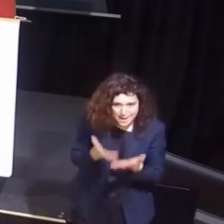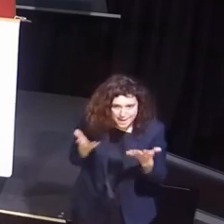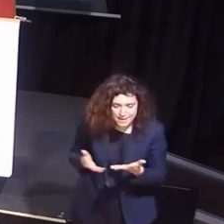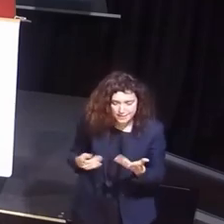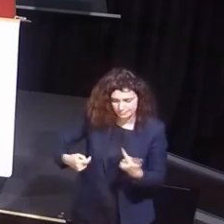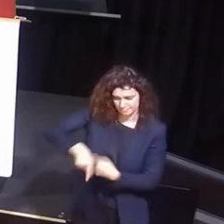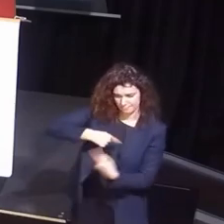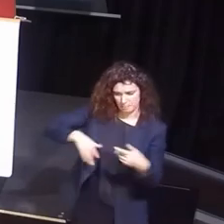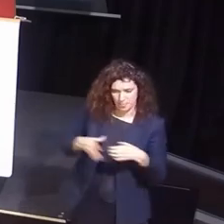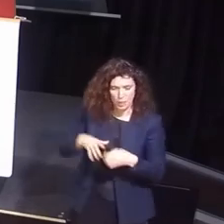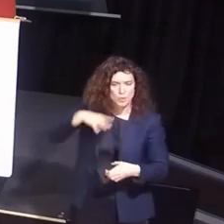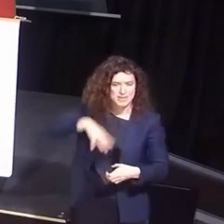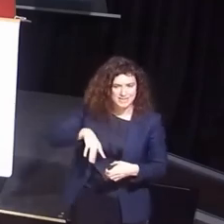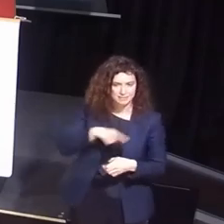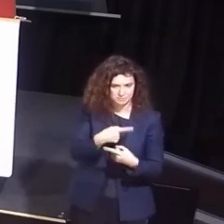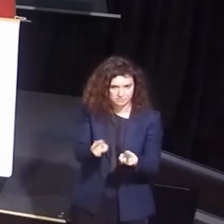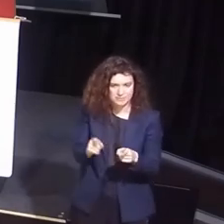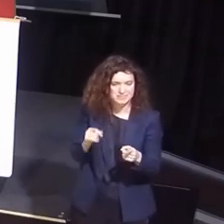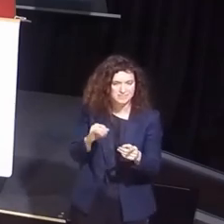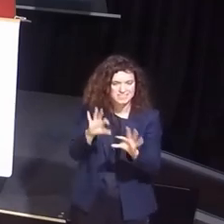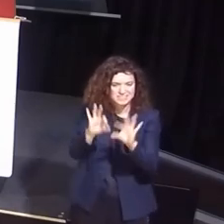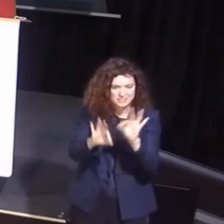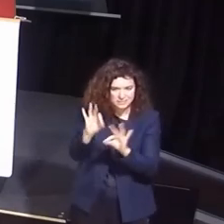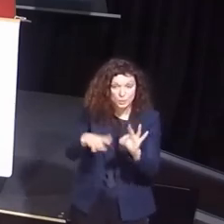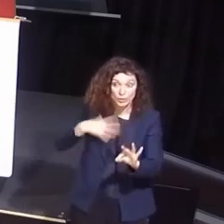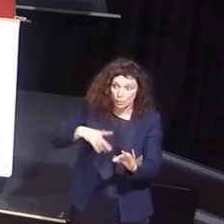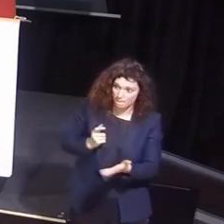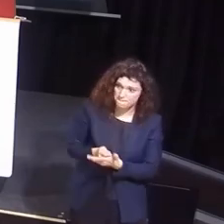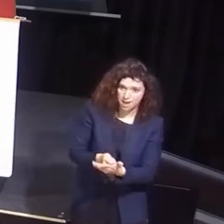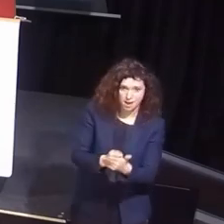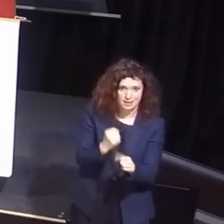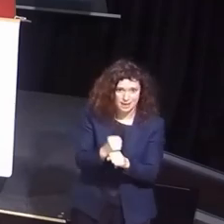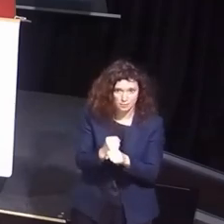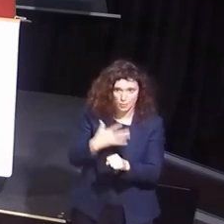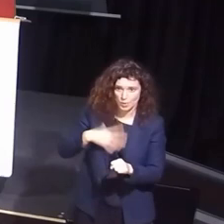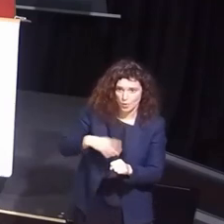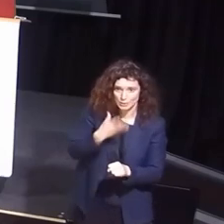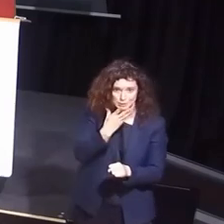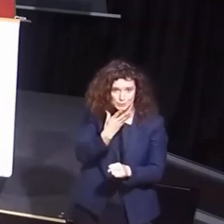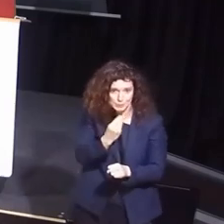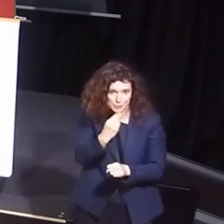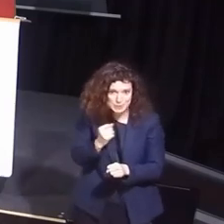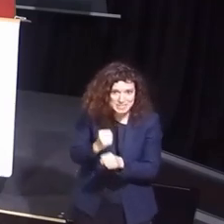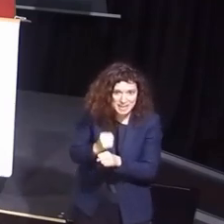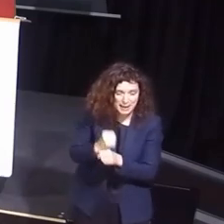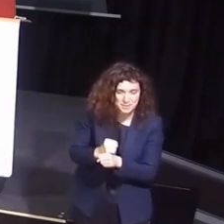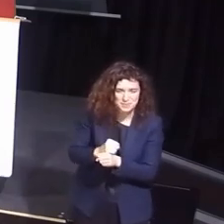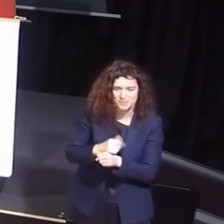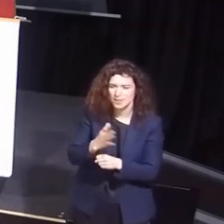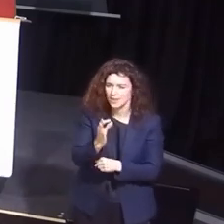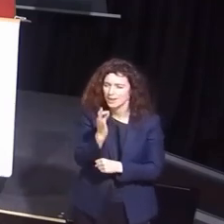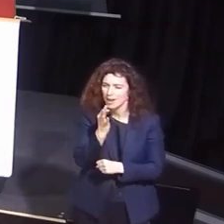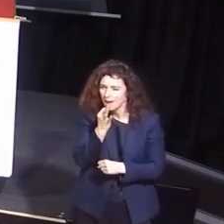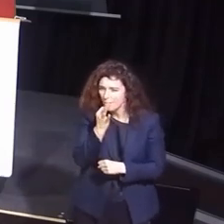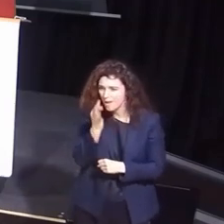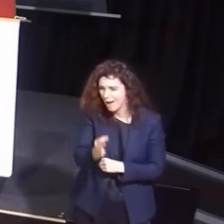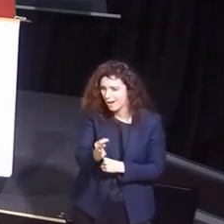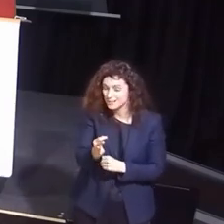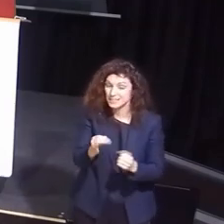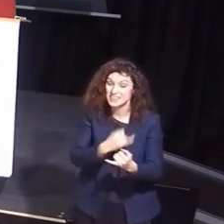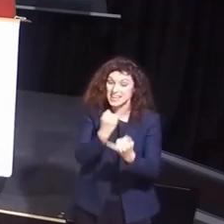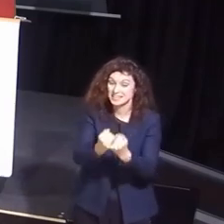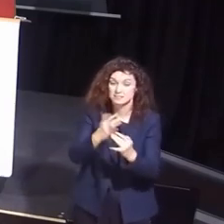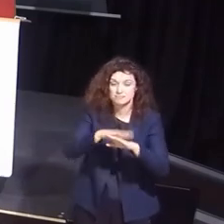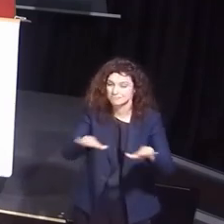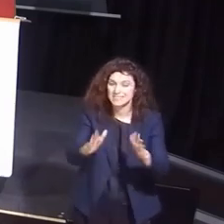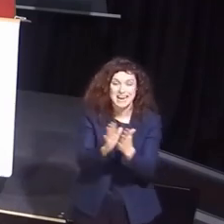the people who need those settings. And we want to buy your games, and we want to play your games. I will ask, as we wrap up, if you will refrain from clapping, and